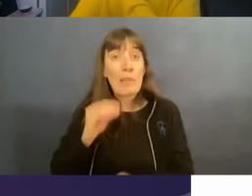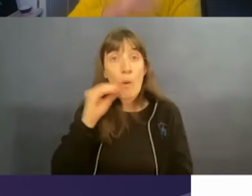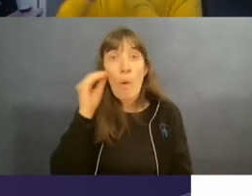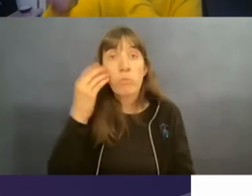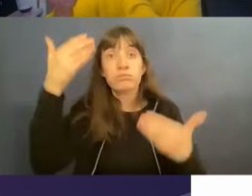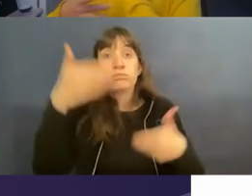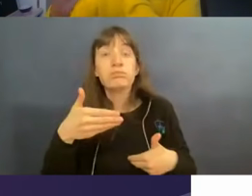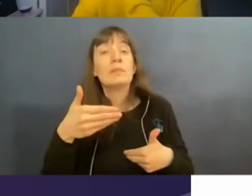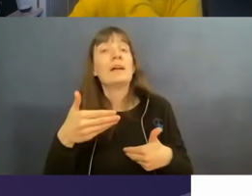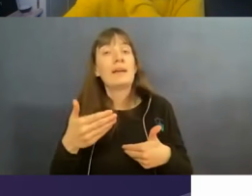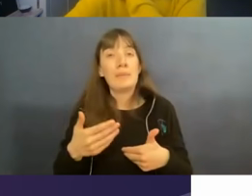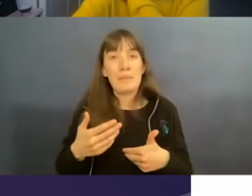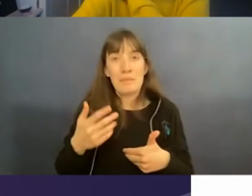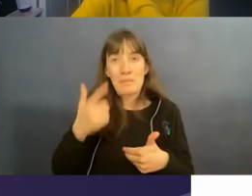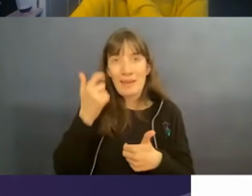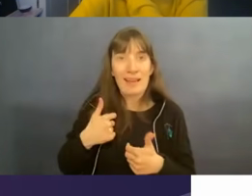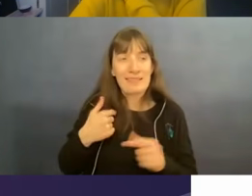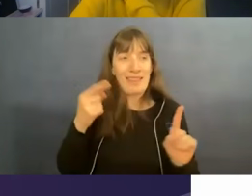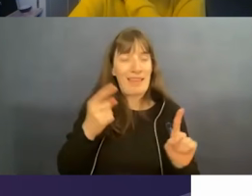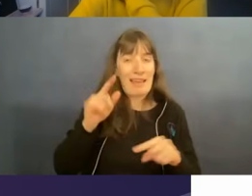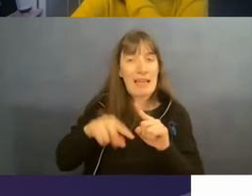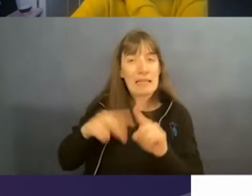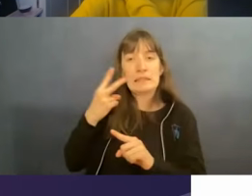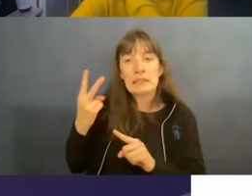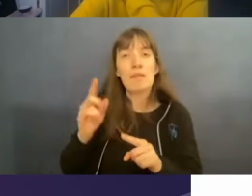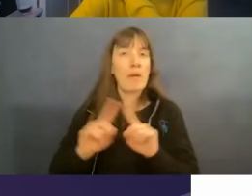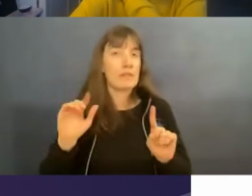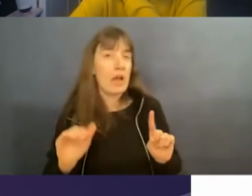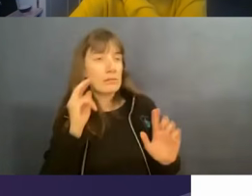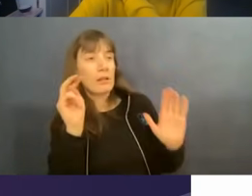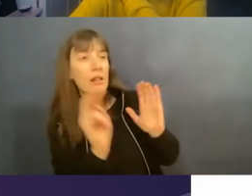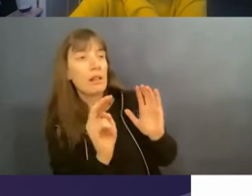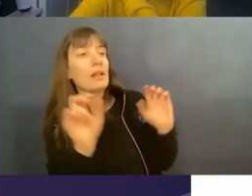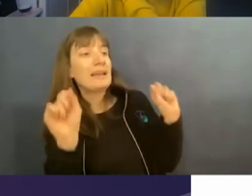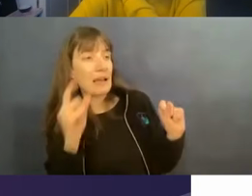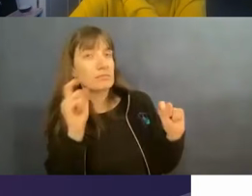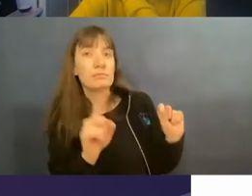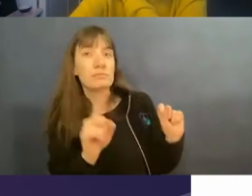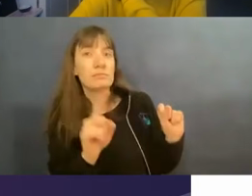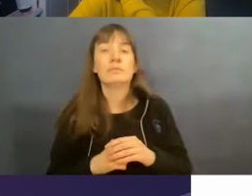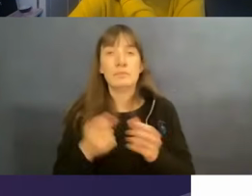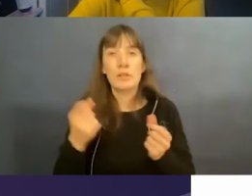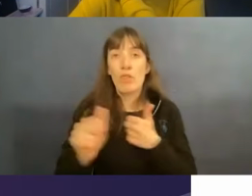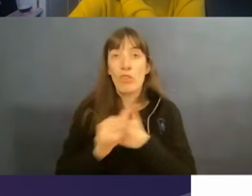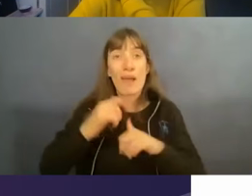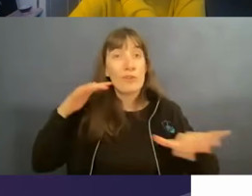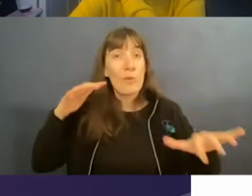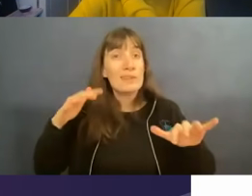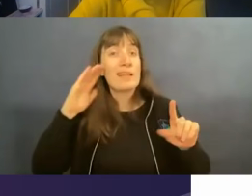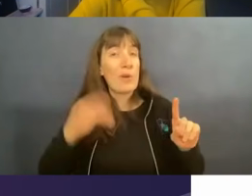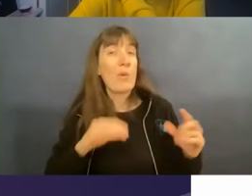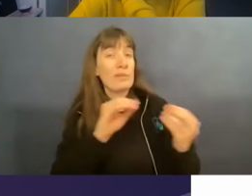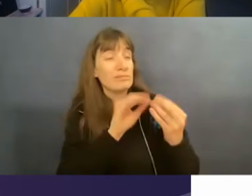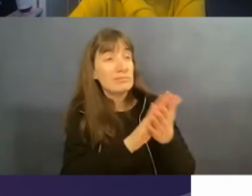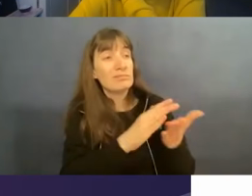because they're not seen. They can't see the child, but the child is still hearing these threats and noises, where they know that there's an argument